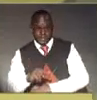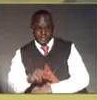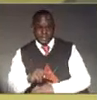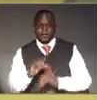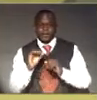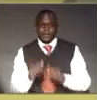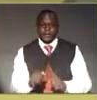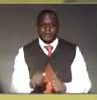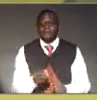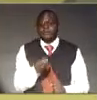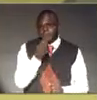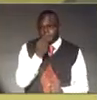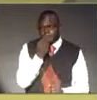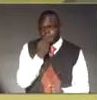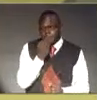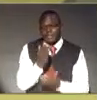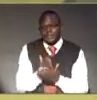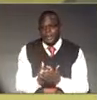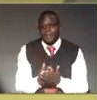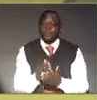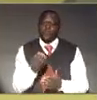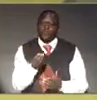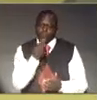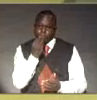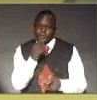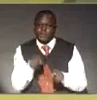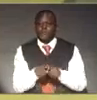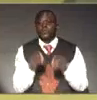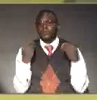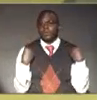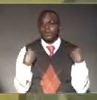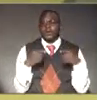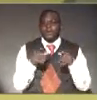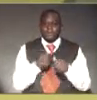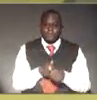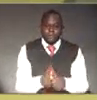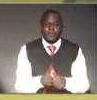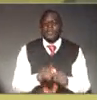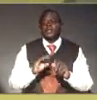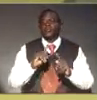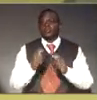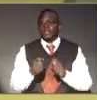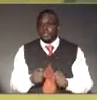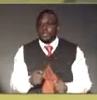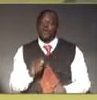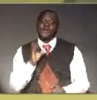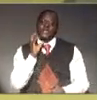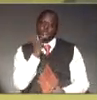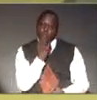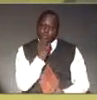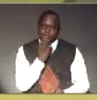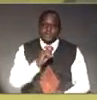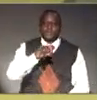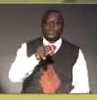supposed to feast, to eat certain food and do certain practices according to the Jewish tradition. Yes. He commanded Peter and John to go